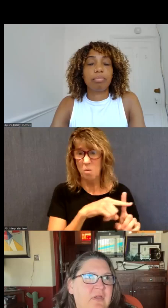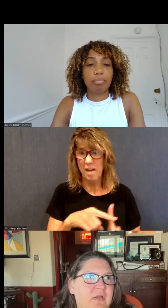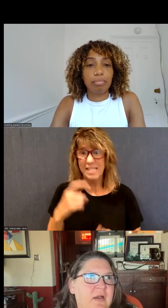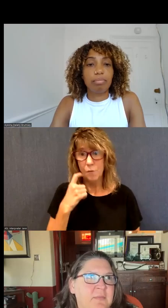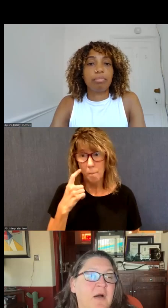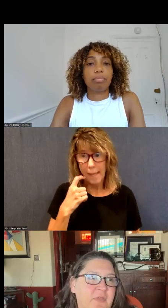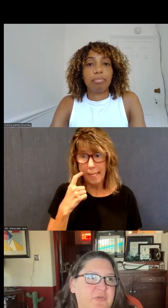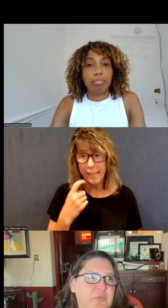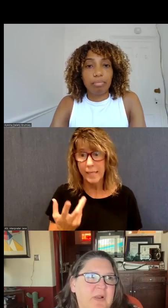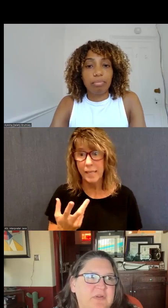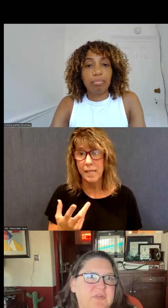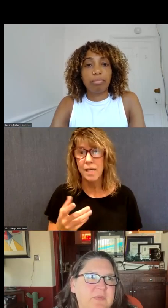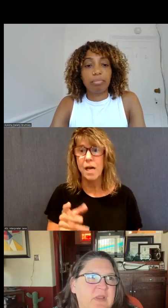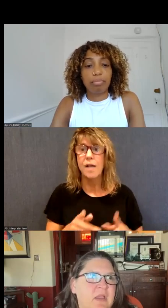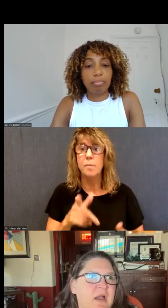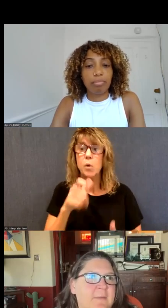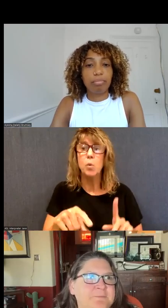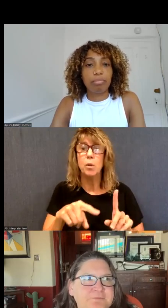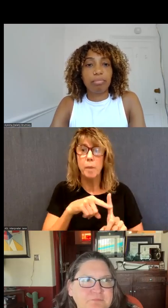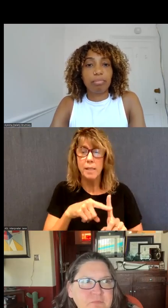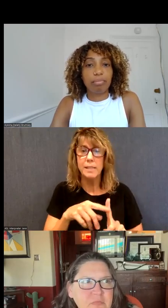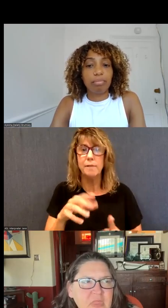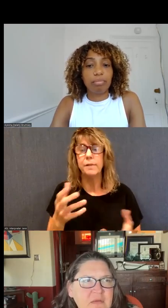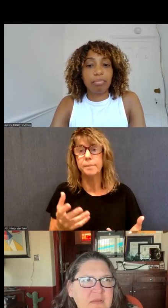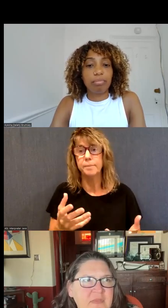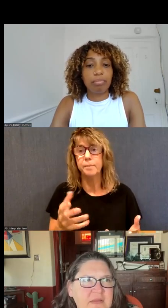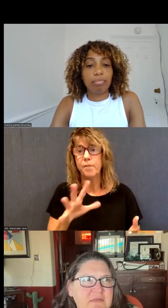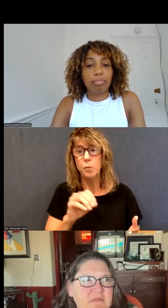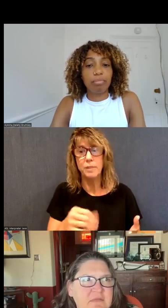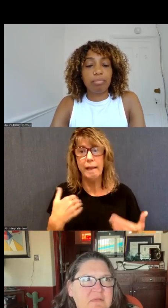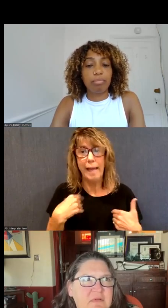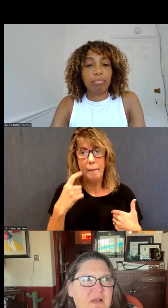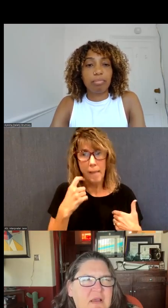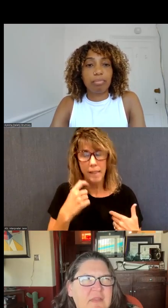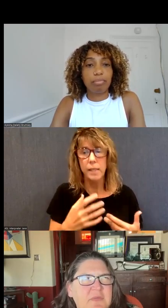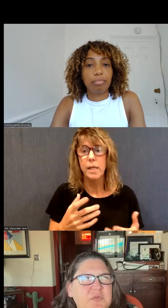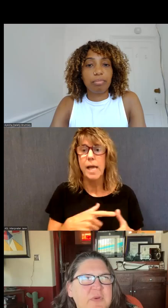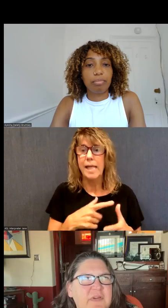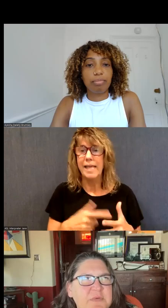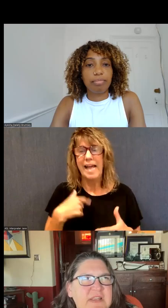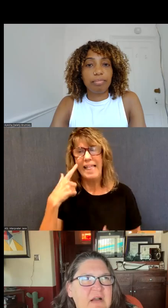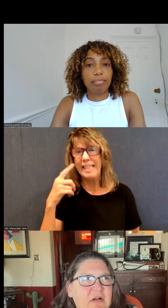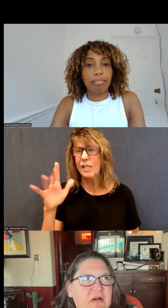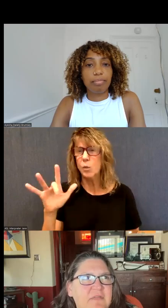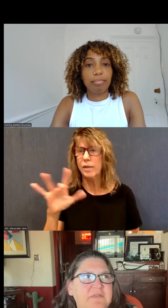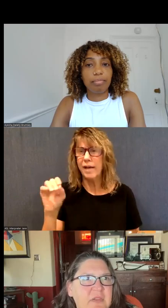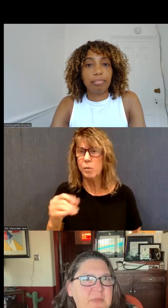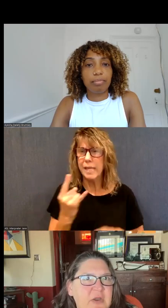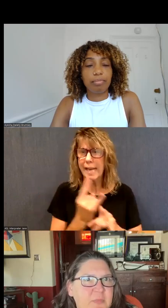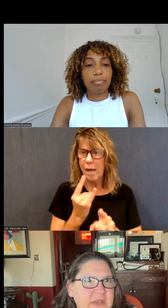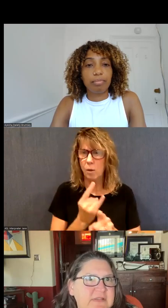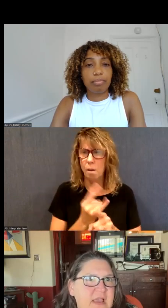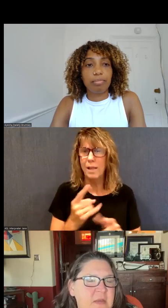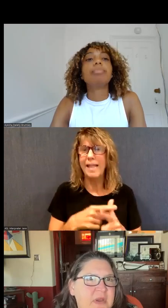meth, of those who were positive for something. And then I think it's like 25% alcohol, then